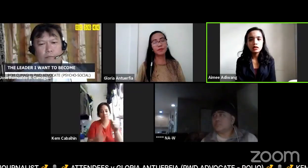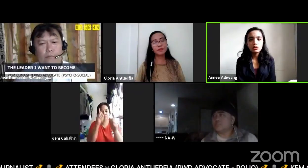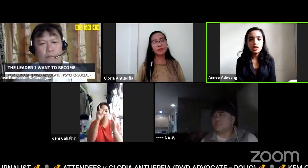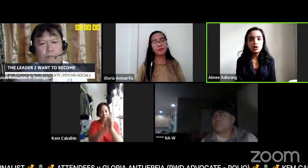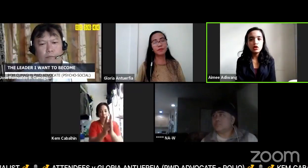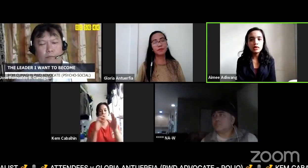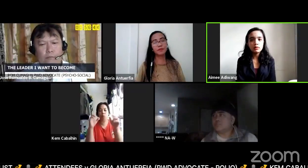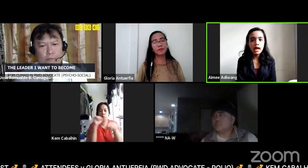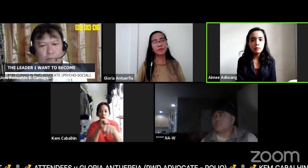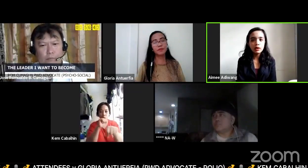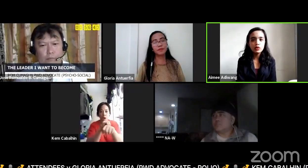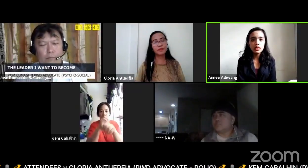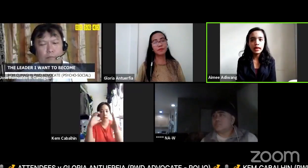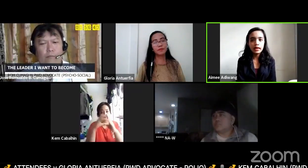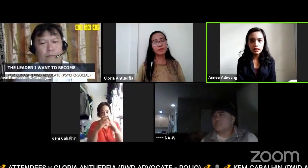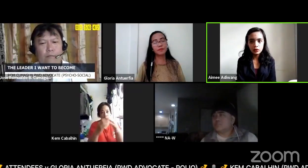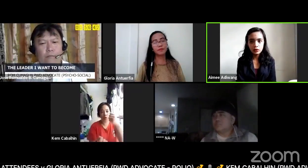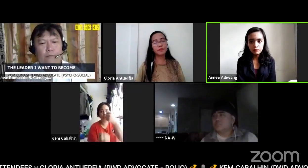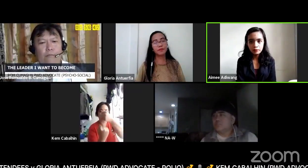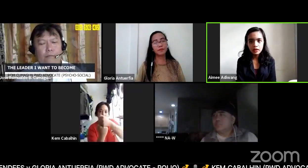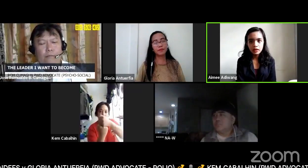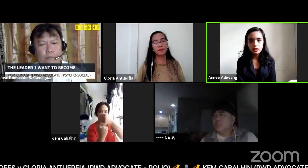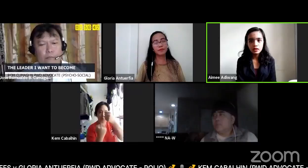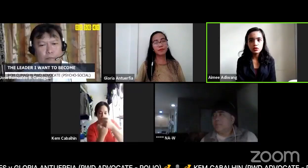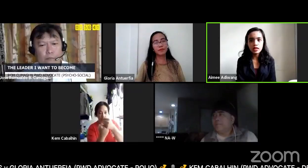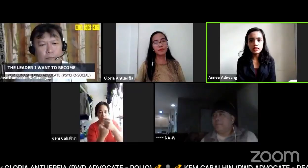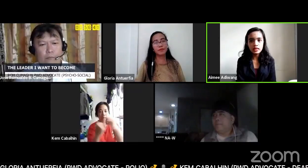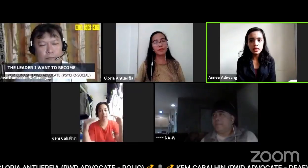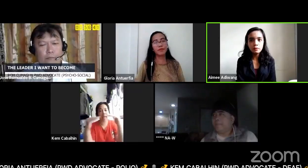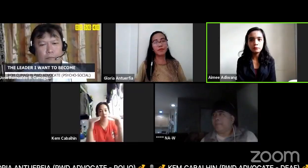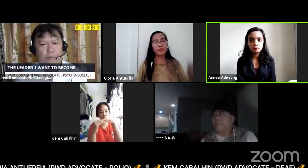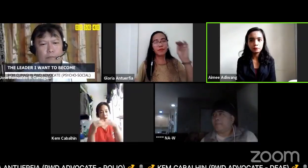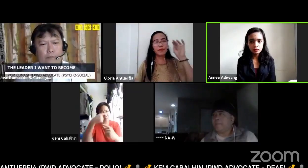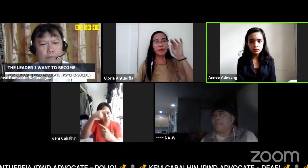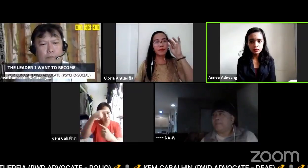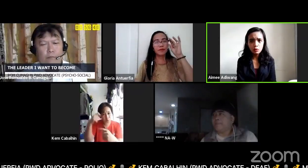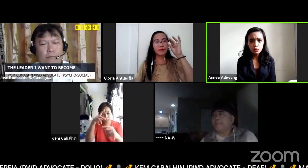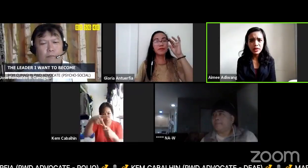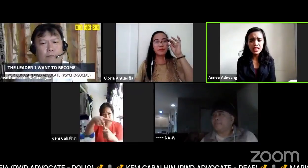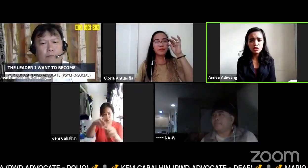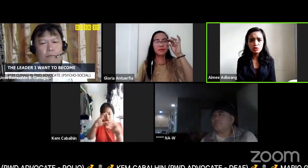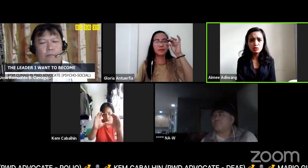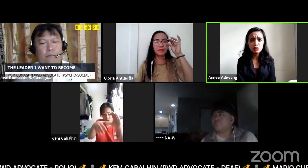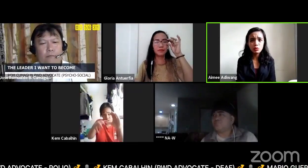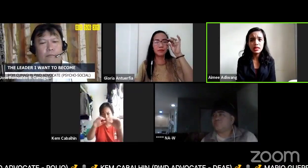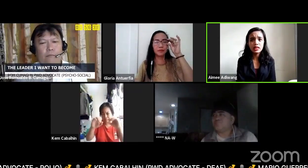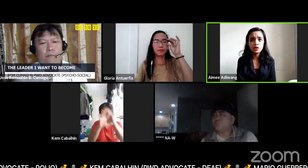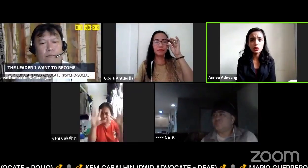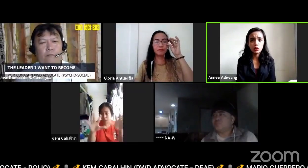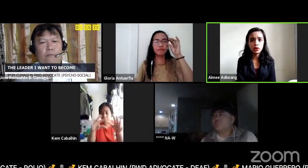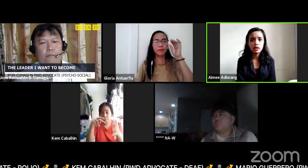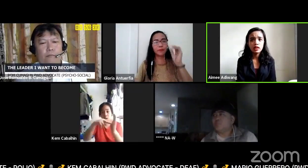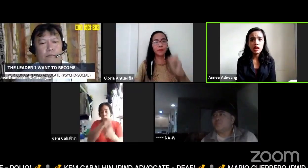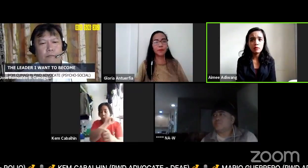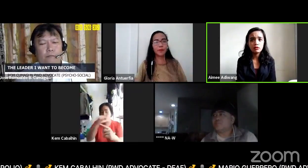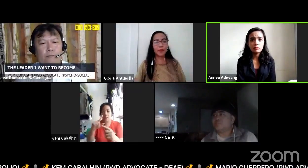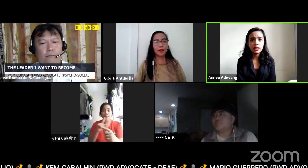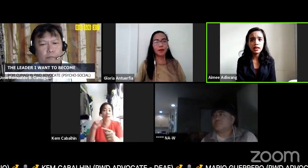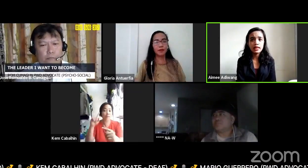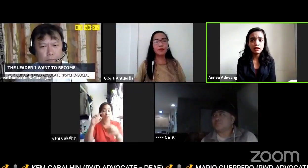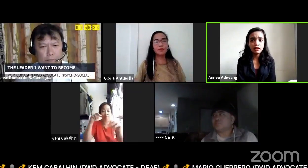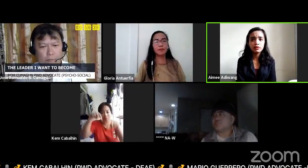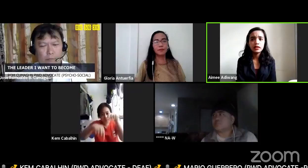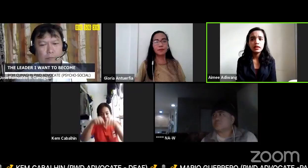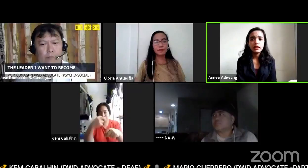kung, kung sino yung mas malapit dun sa area na yon, dun sa city, pwede kayong humingi ng support coming